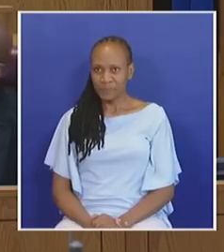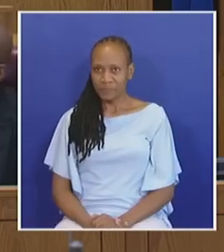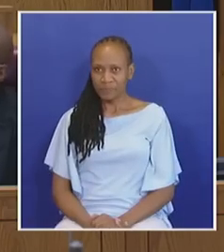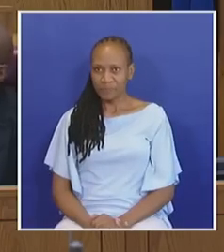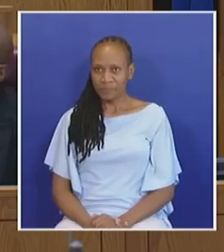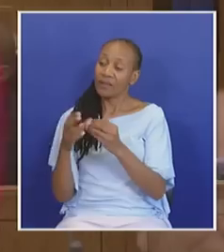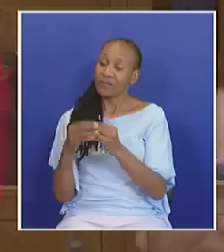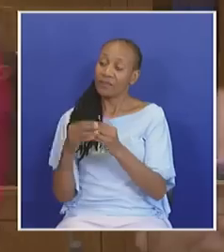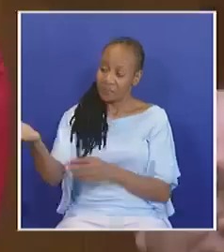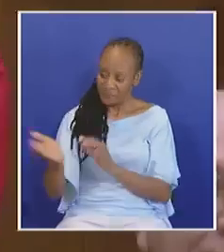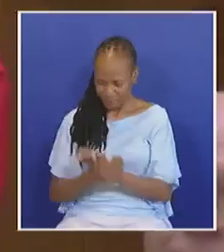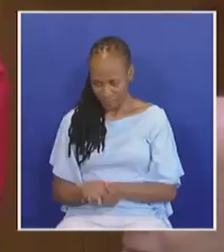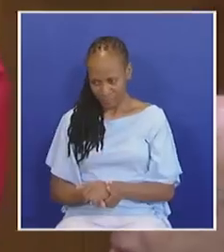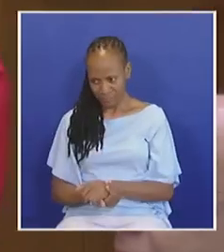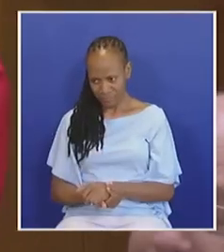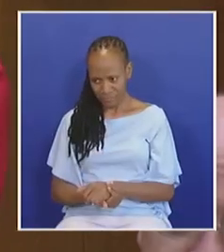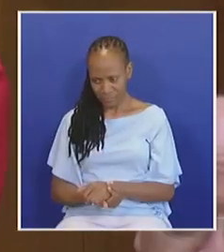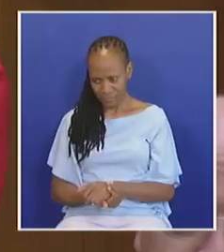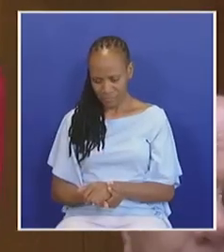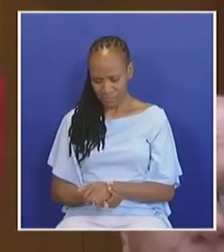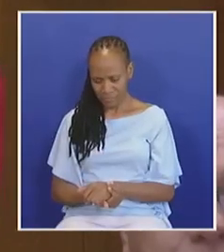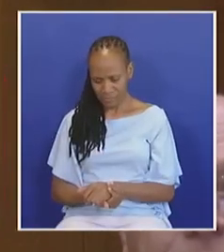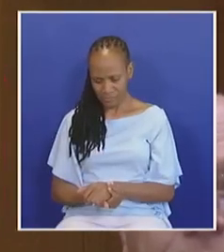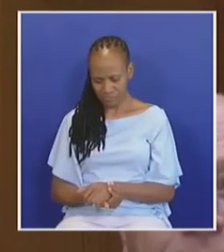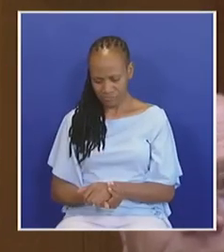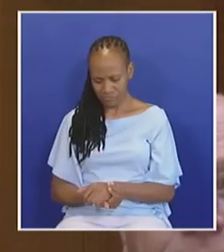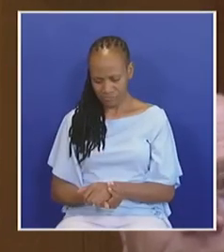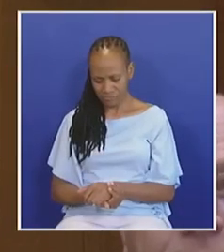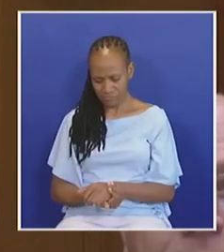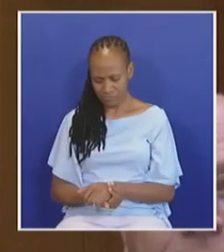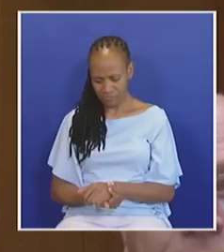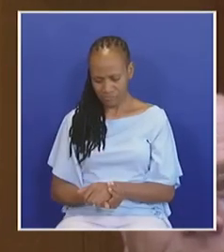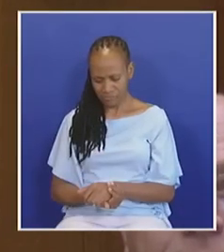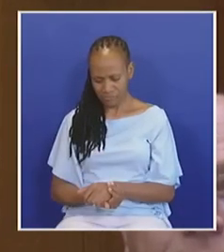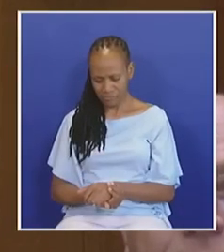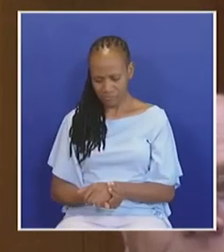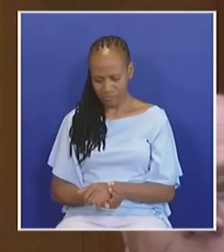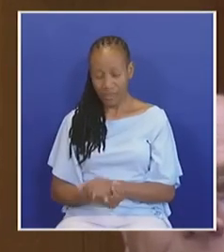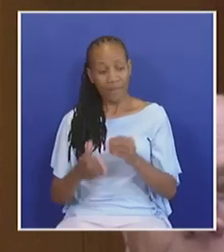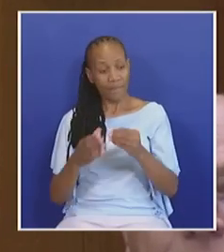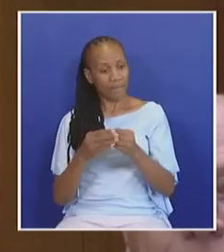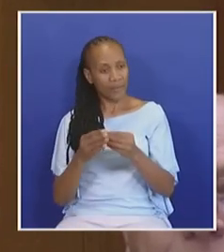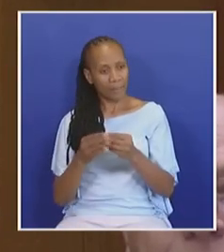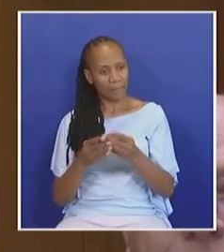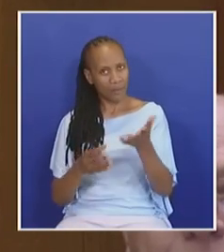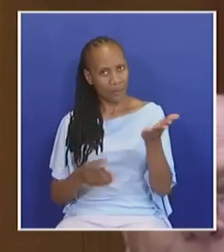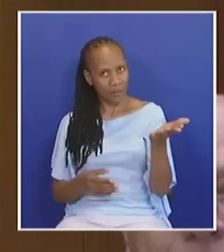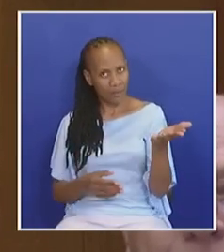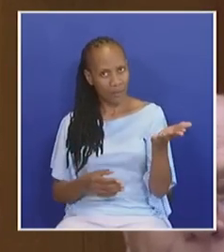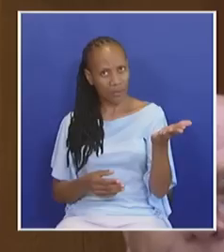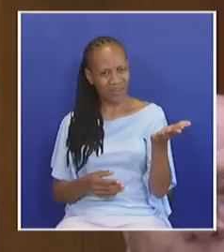Honorable Mokoena, you are on the floor. Okay, the Honorable Mohapi there is being